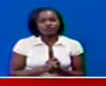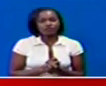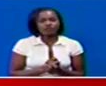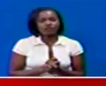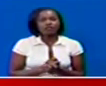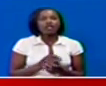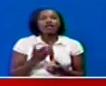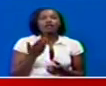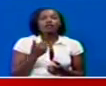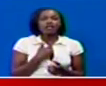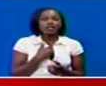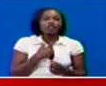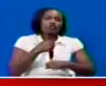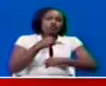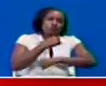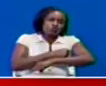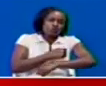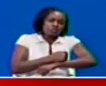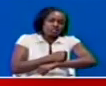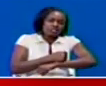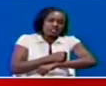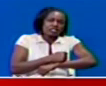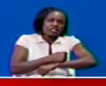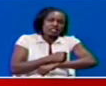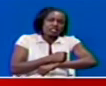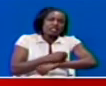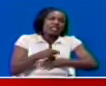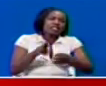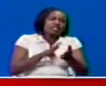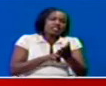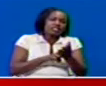There are schools that registered